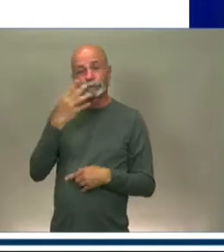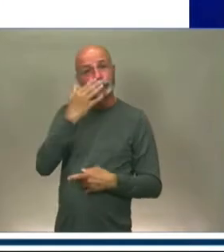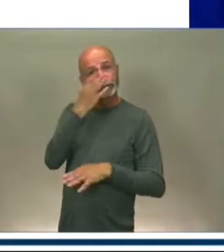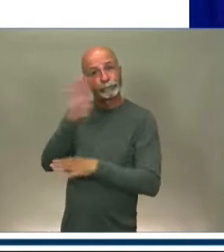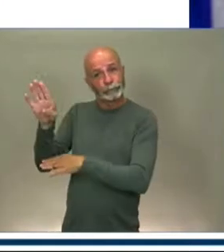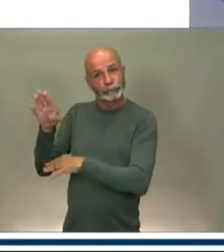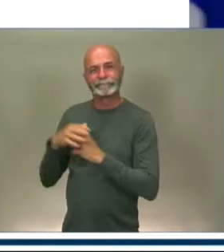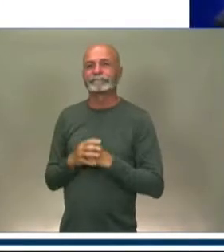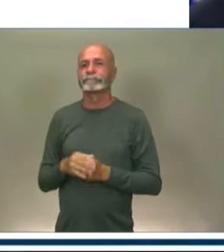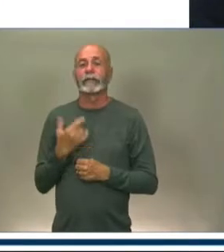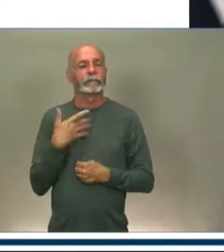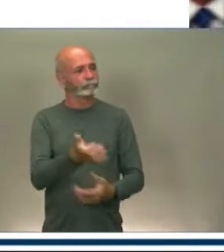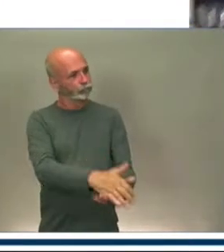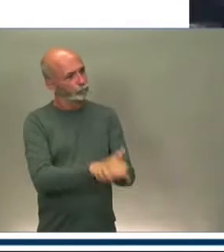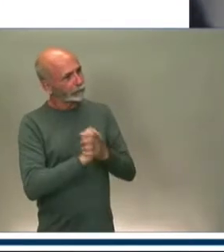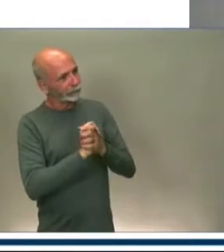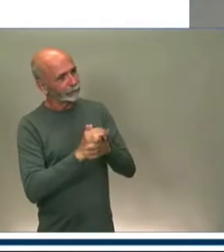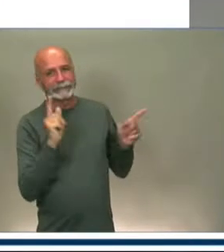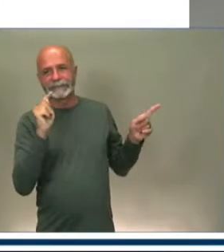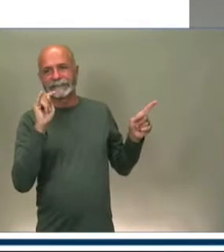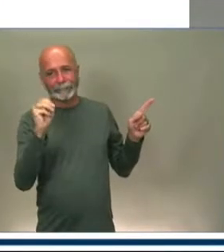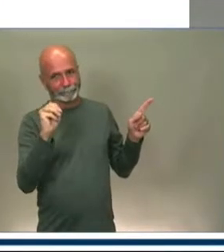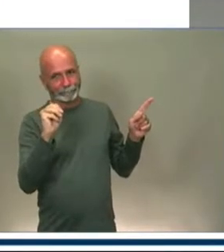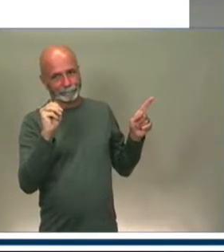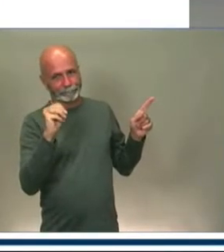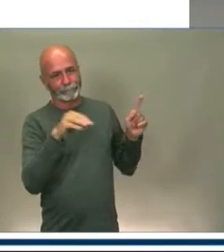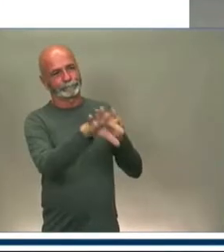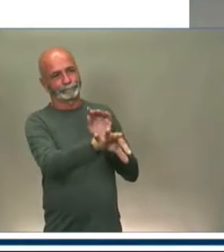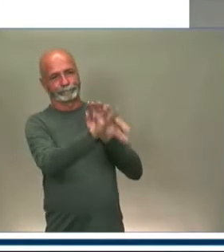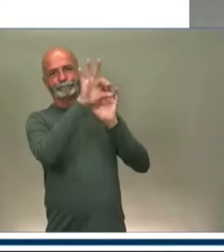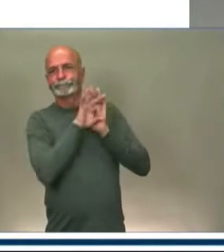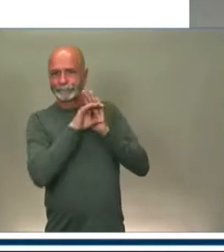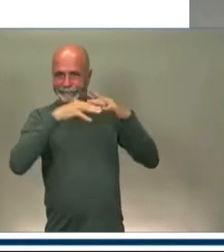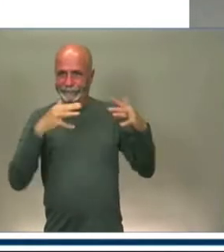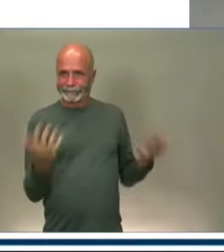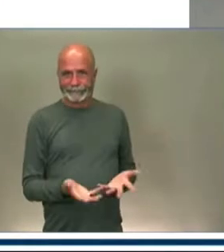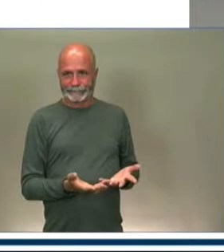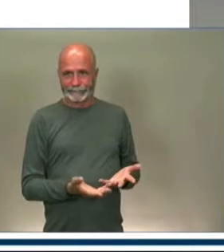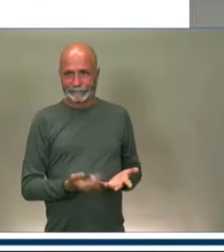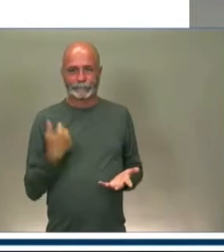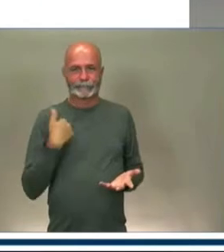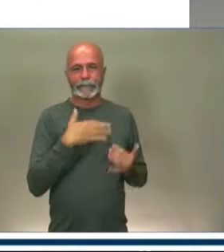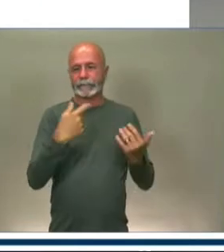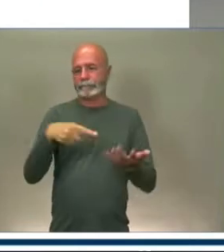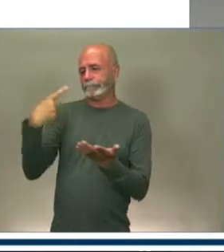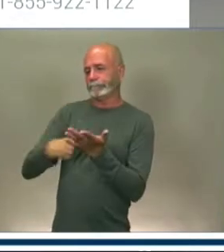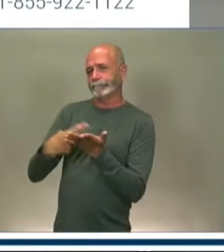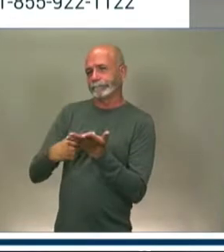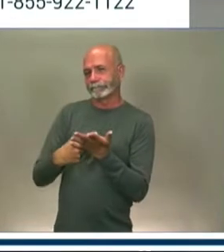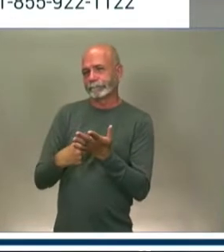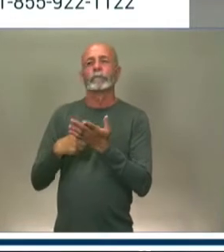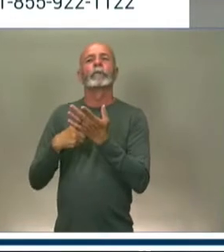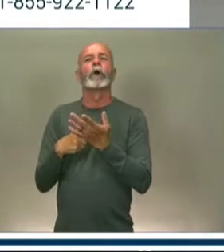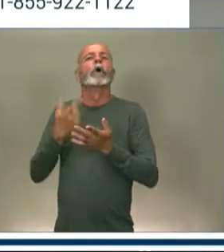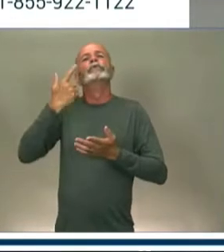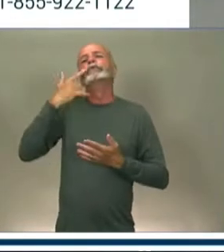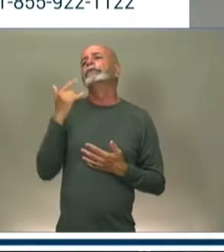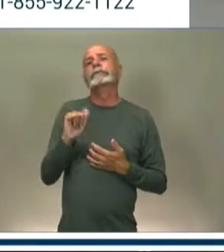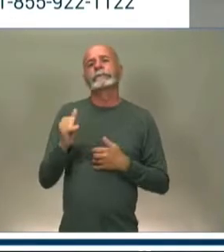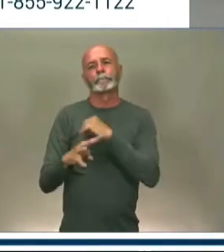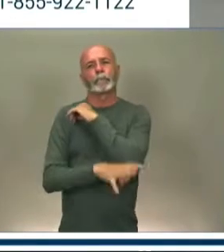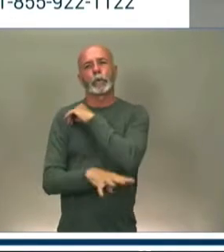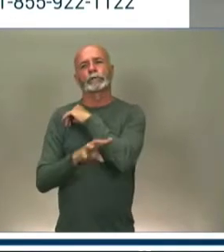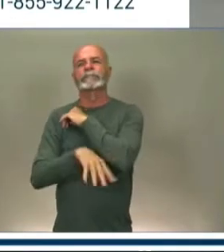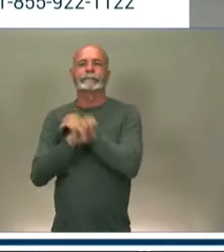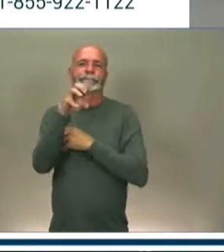congratulate and welcome you, Premier-designate. Today, we are talking about how things are likely to look in September. The